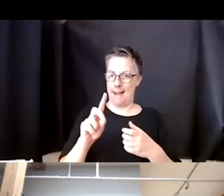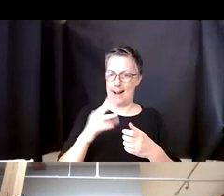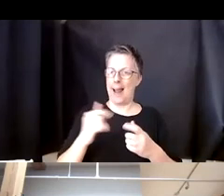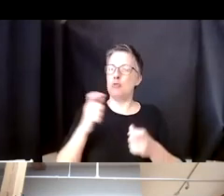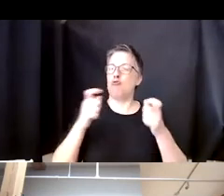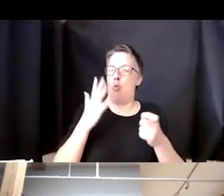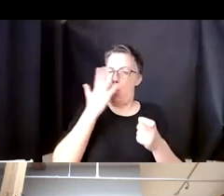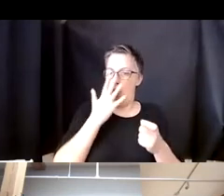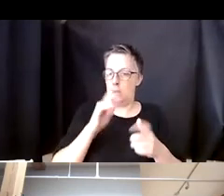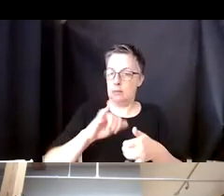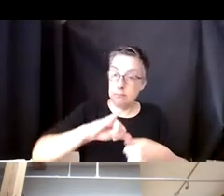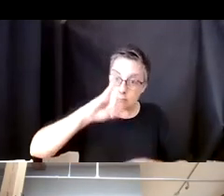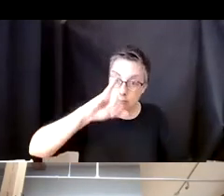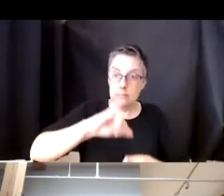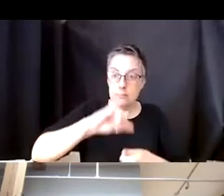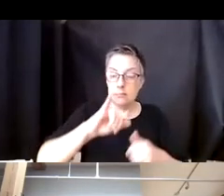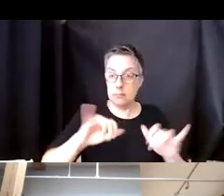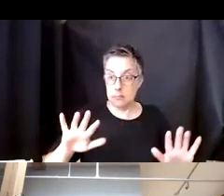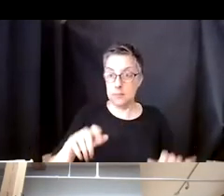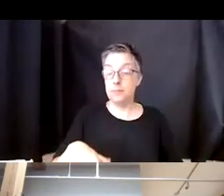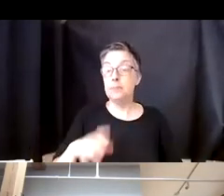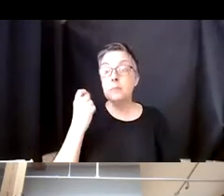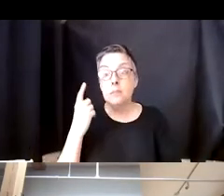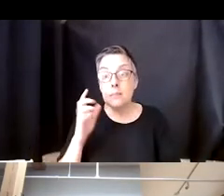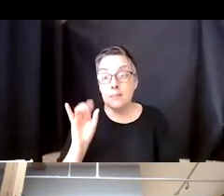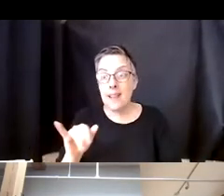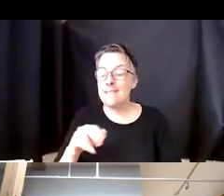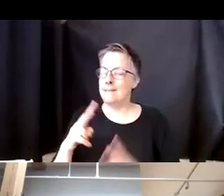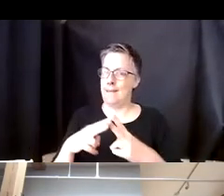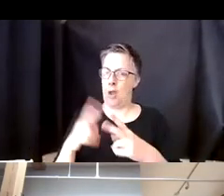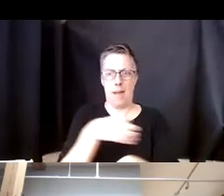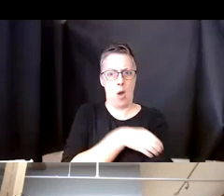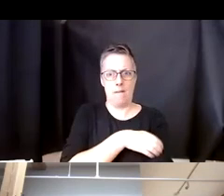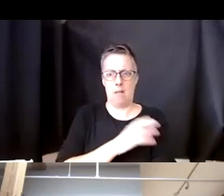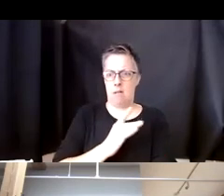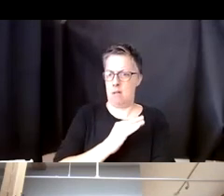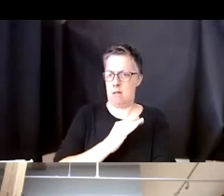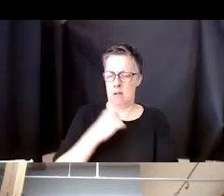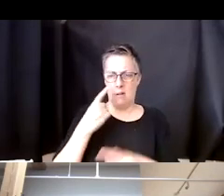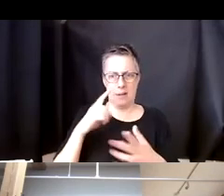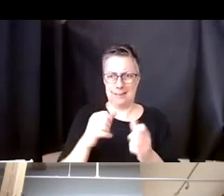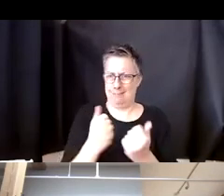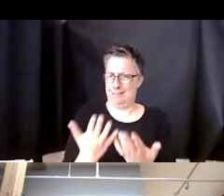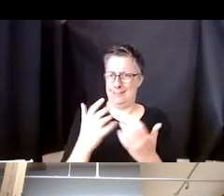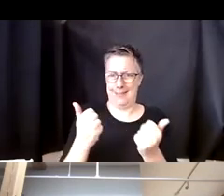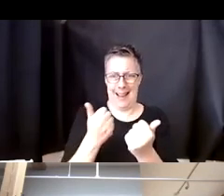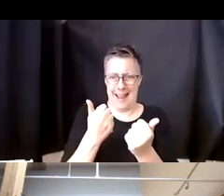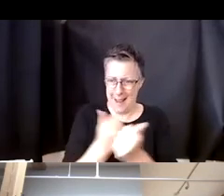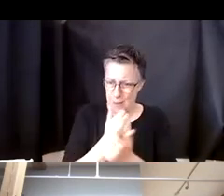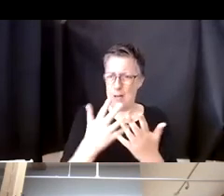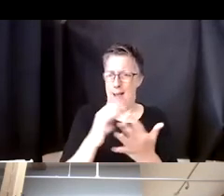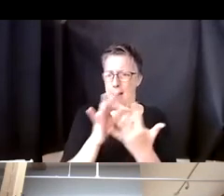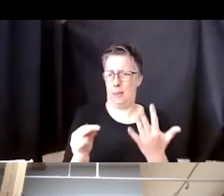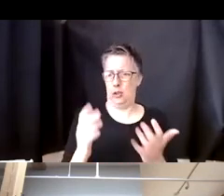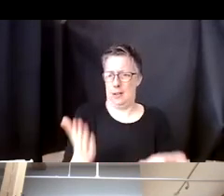captions. It turns out that it is a very powerful interface for captions. It gives you pretty much every option under the sun.